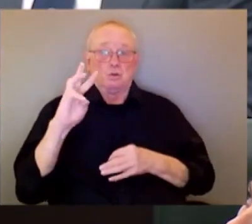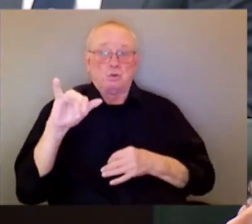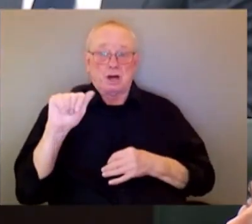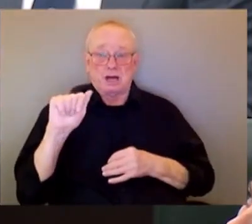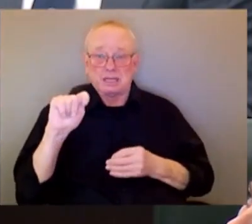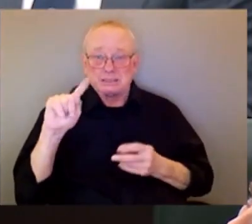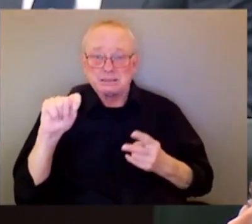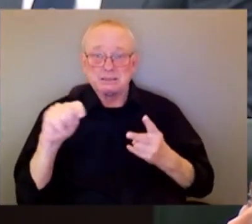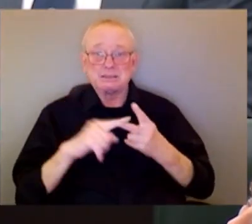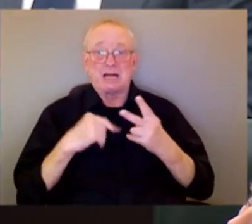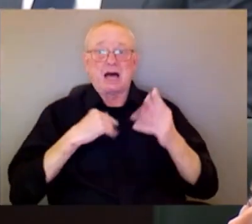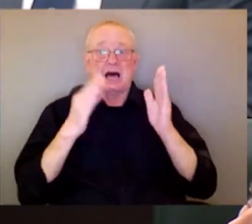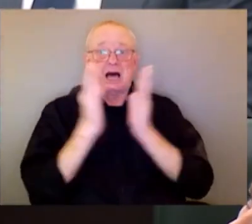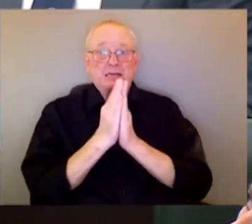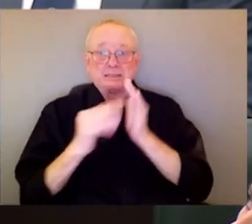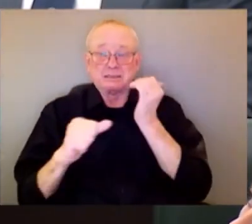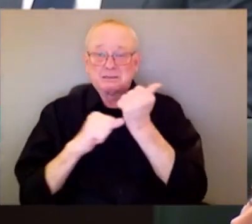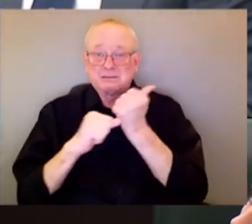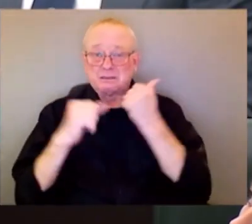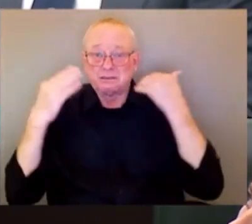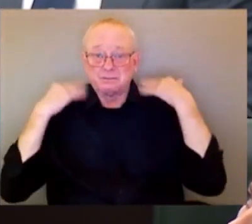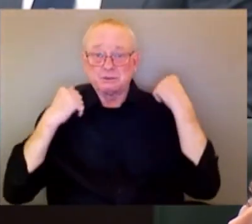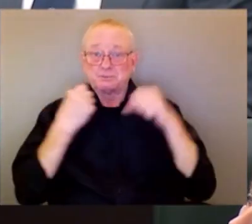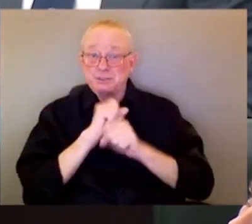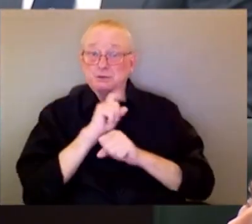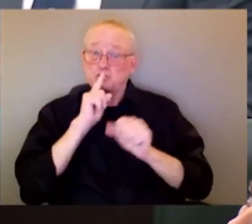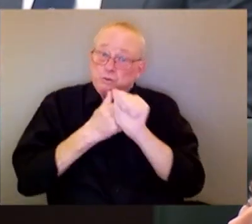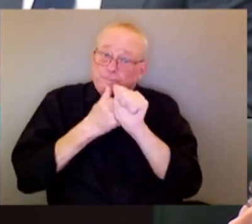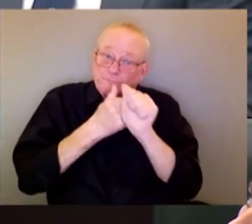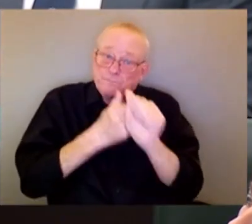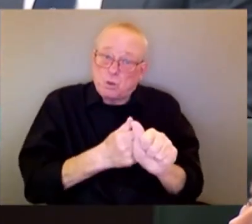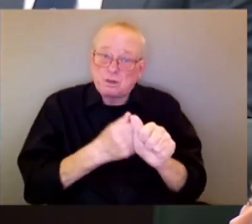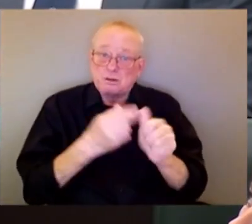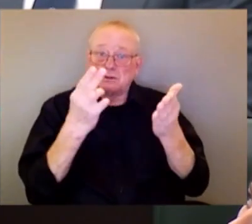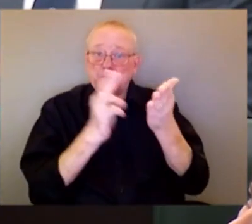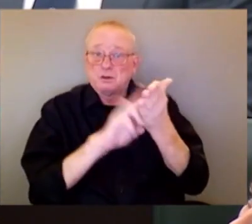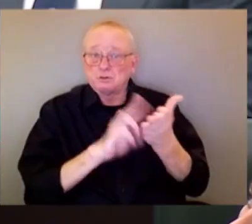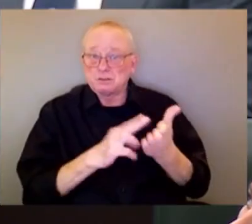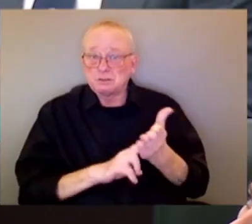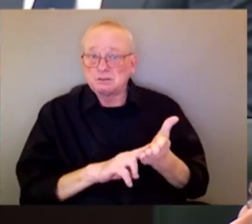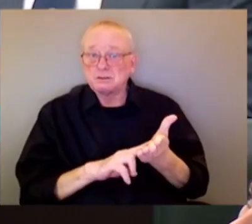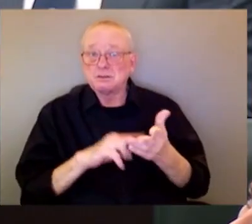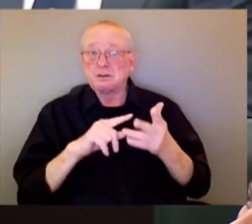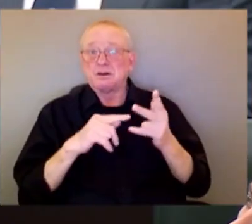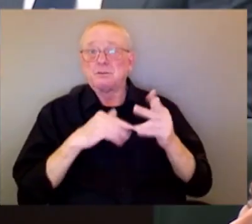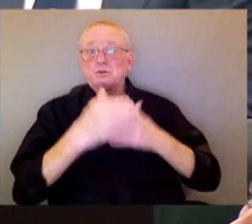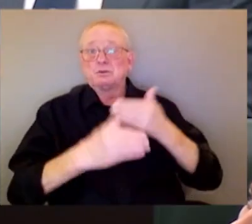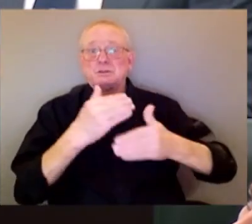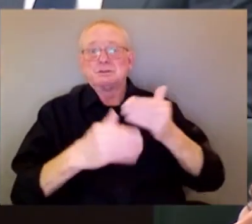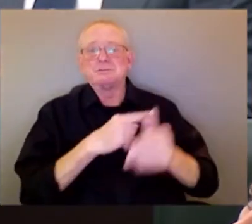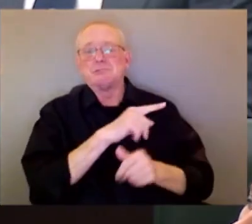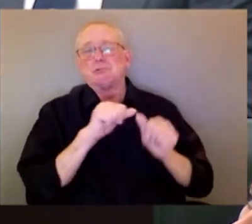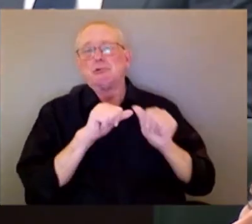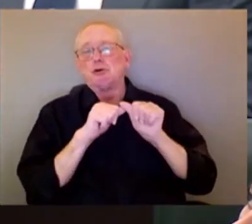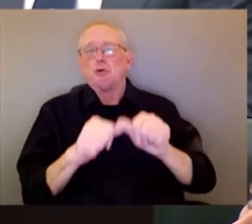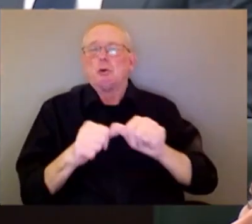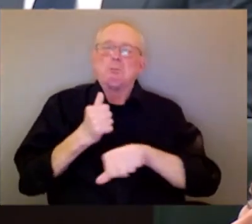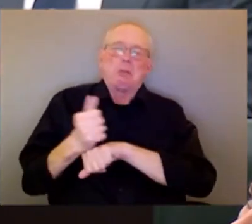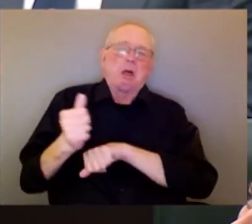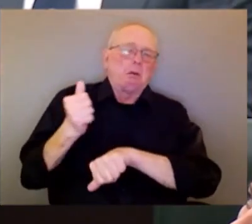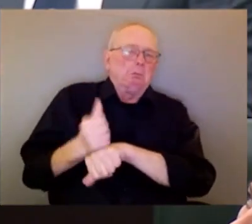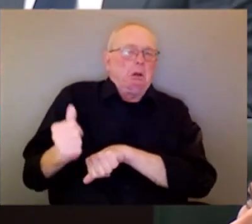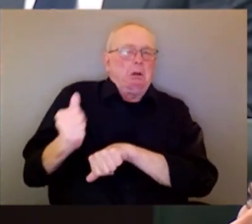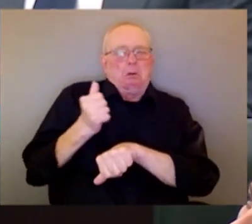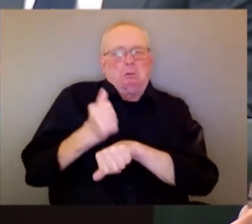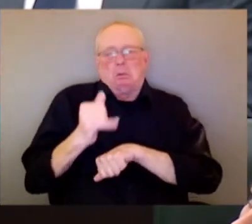all procurement procedures, and the member opposite is continuing to make insinuations in this House that something inappropriate happened. I was happy to hear any information he